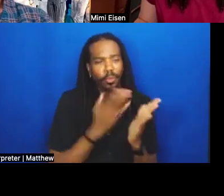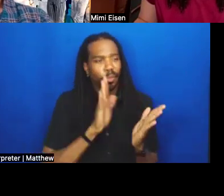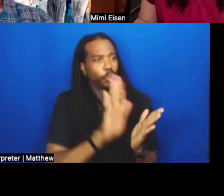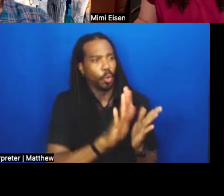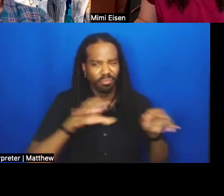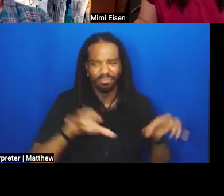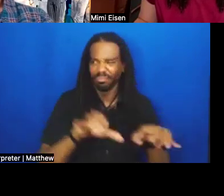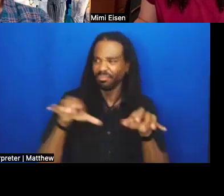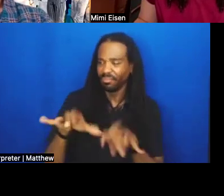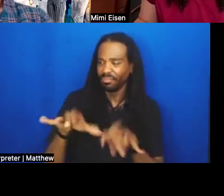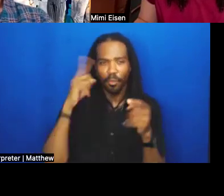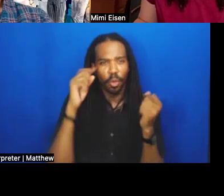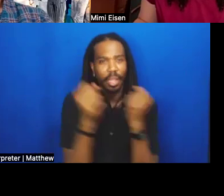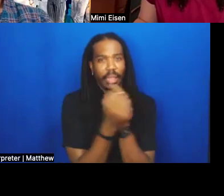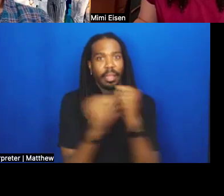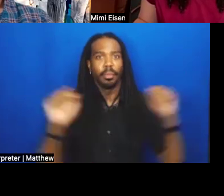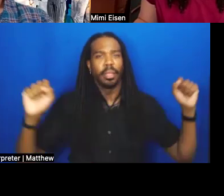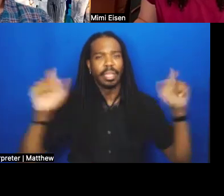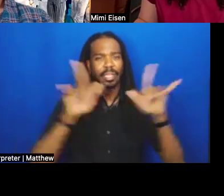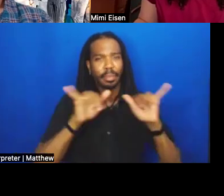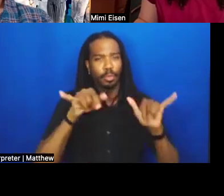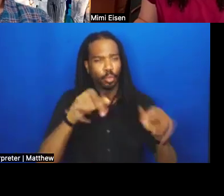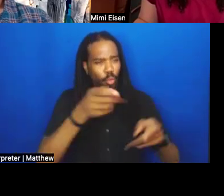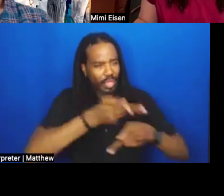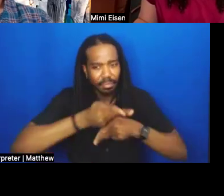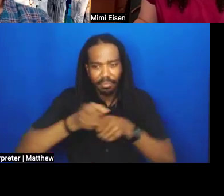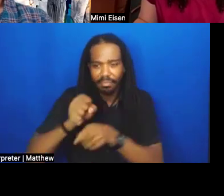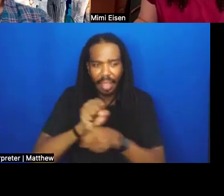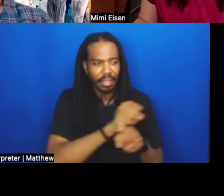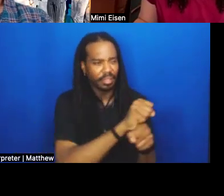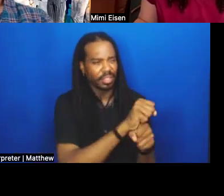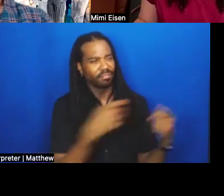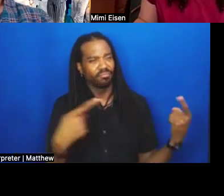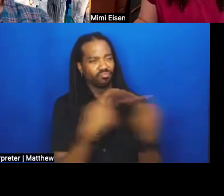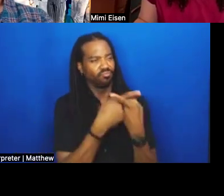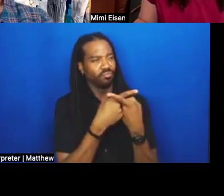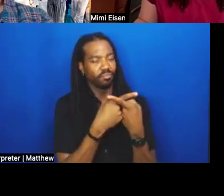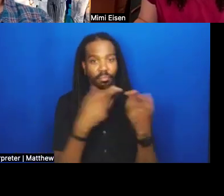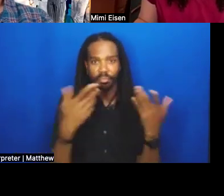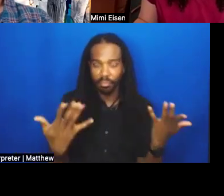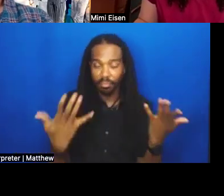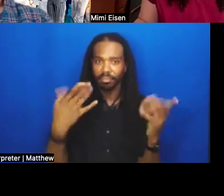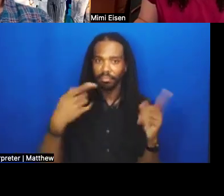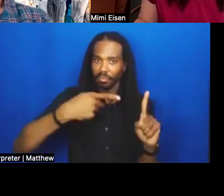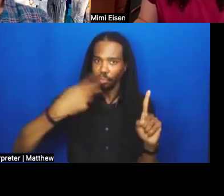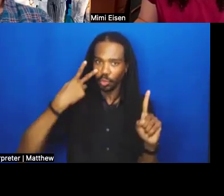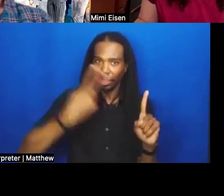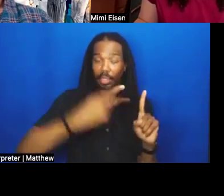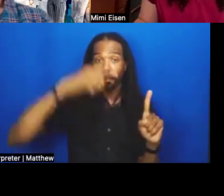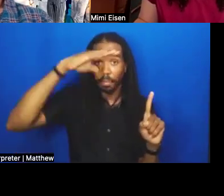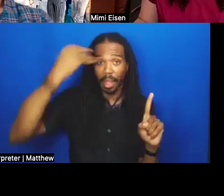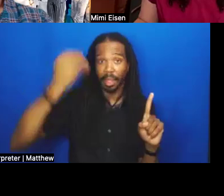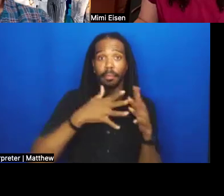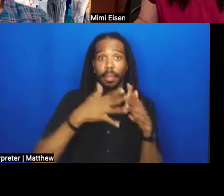you have slaves in your houses." So here is a Black American publicly skewering a driving force of the